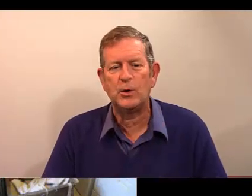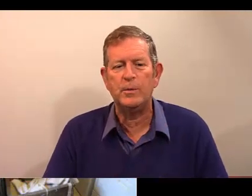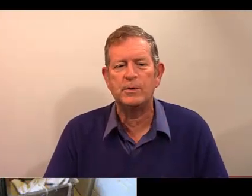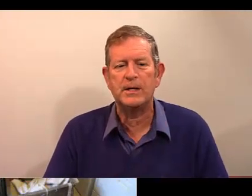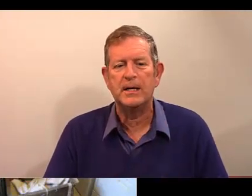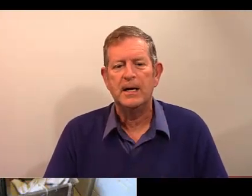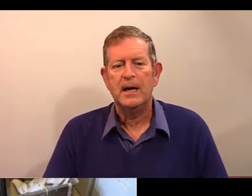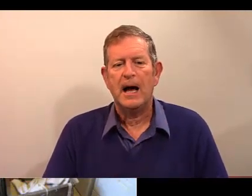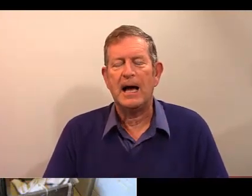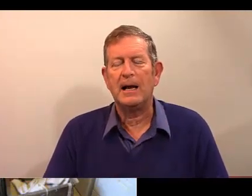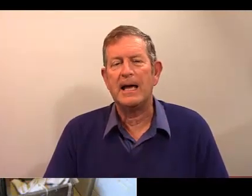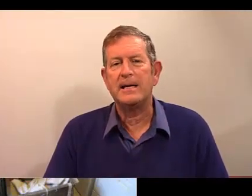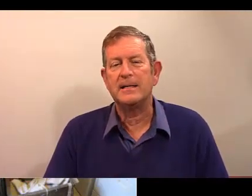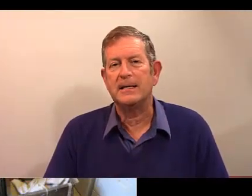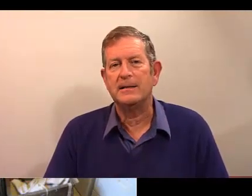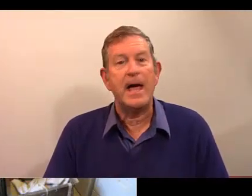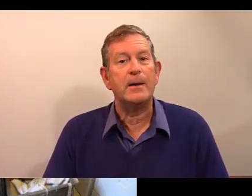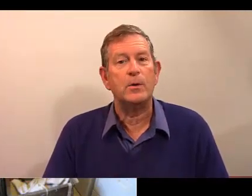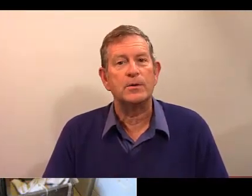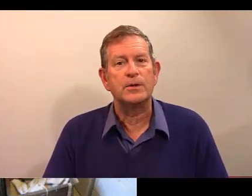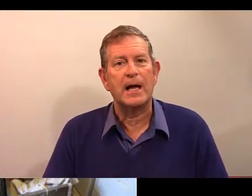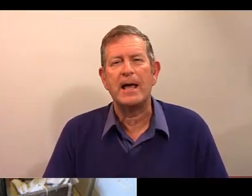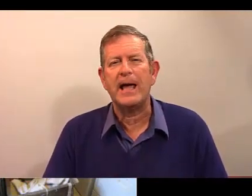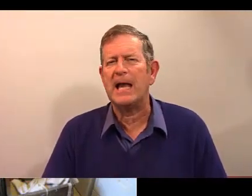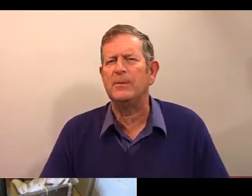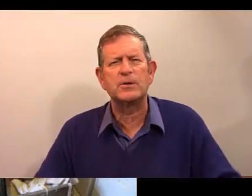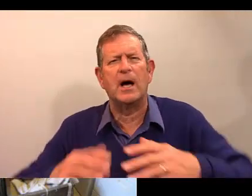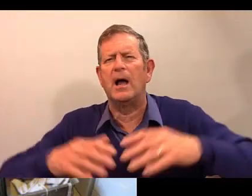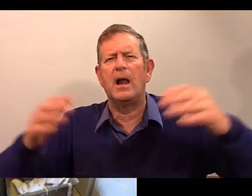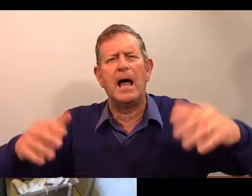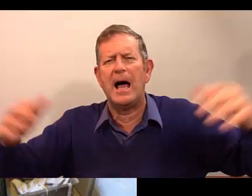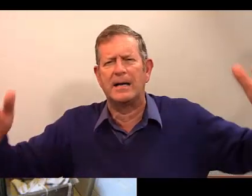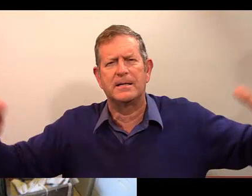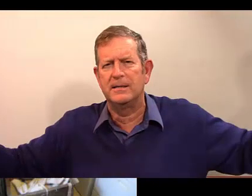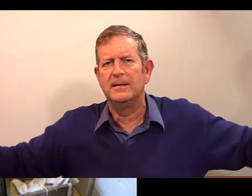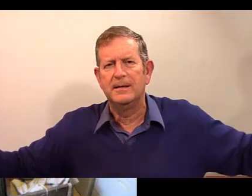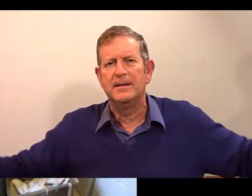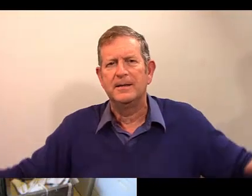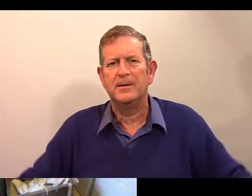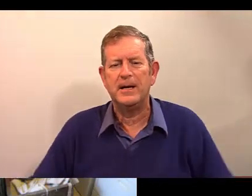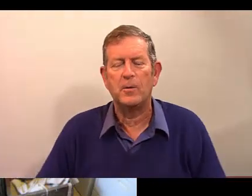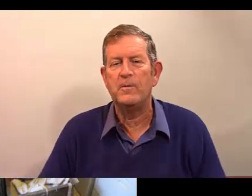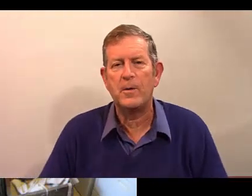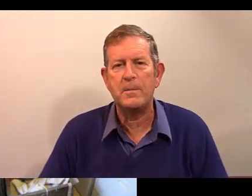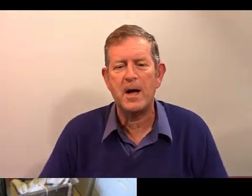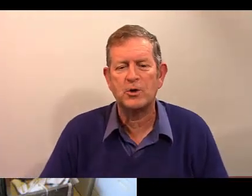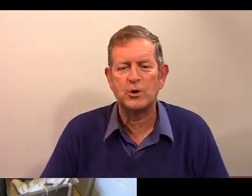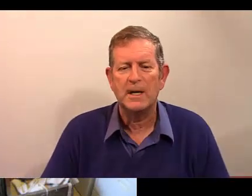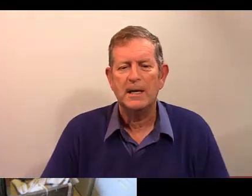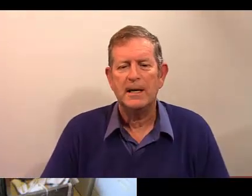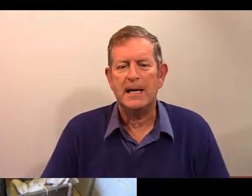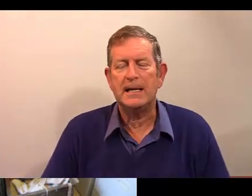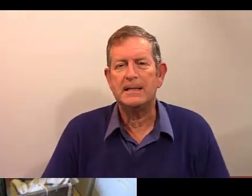and classical music. I like animals. I like animals a lot, all right, or